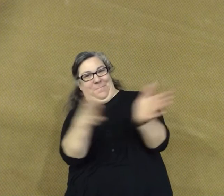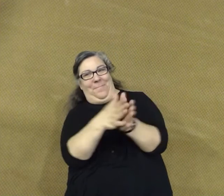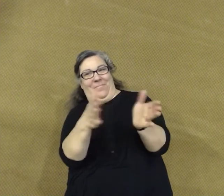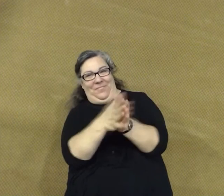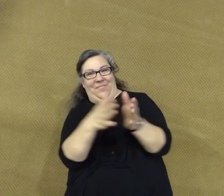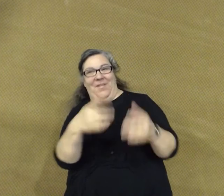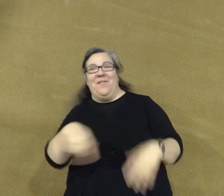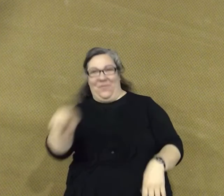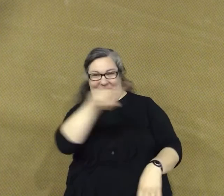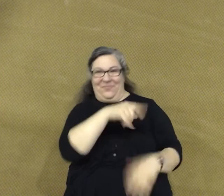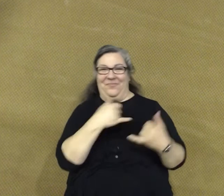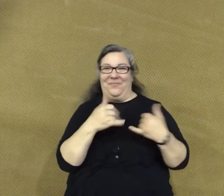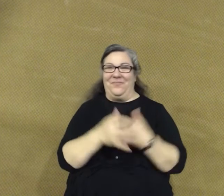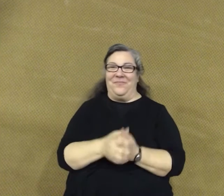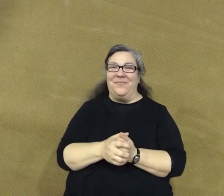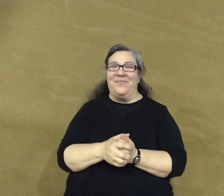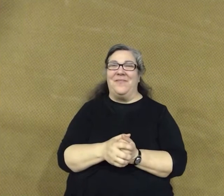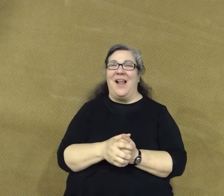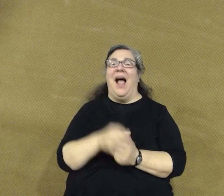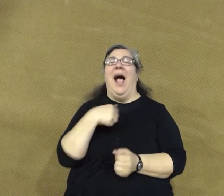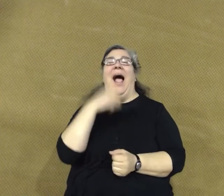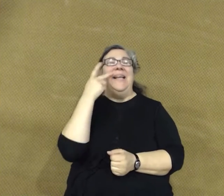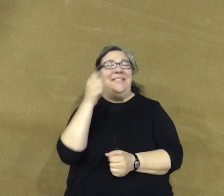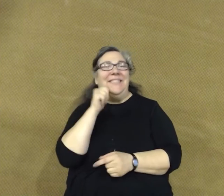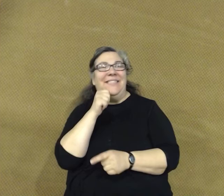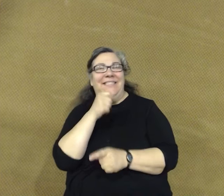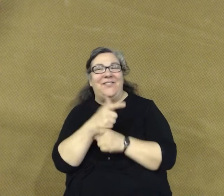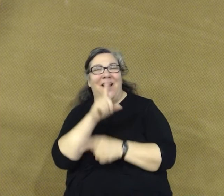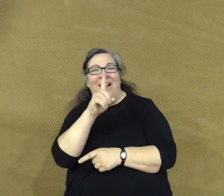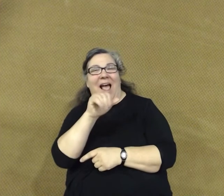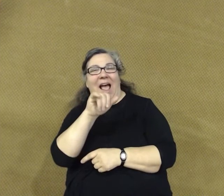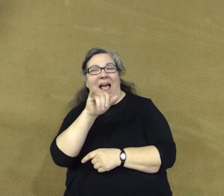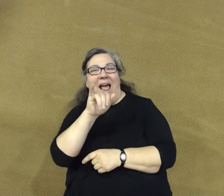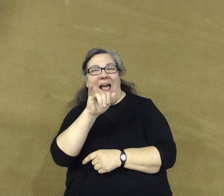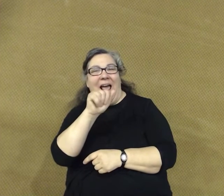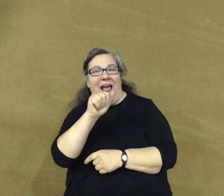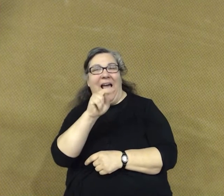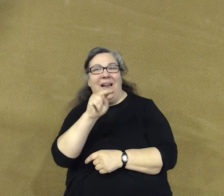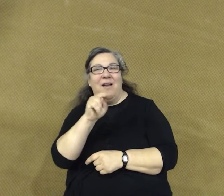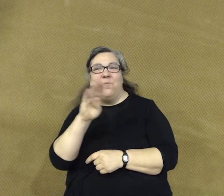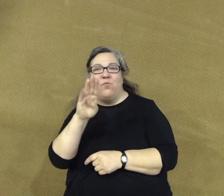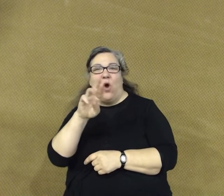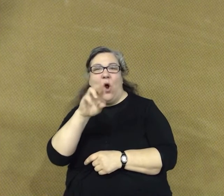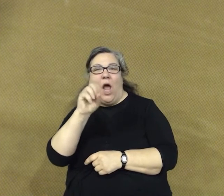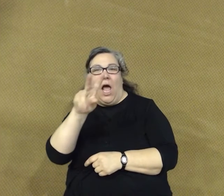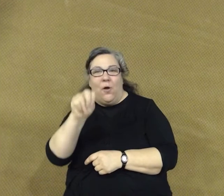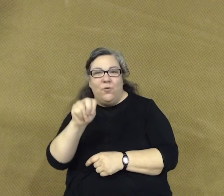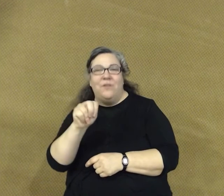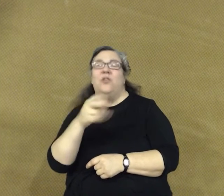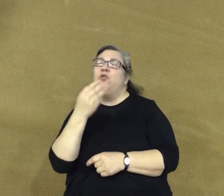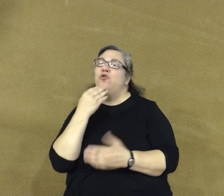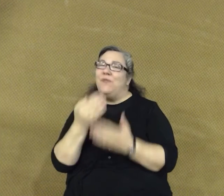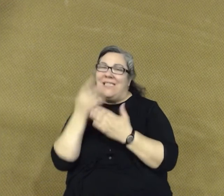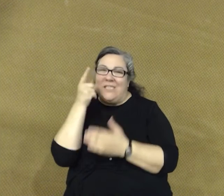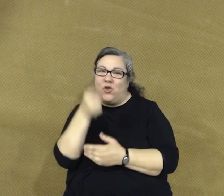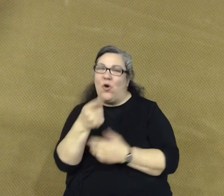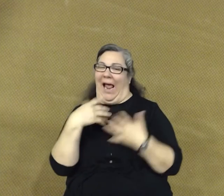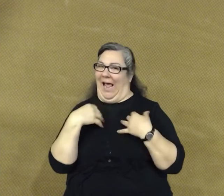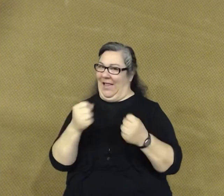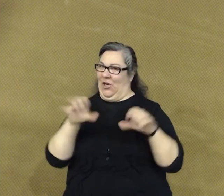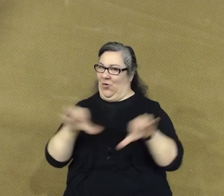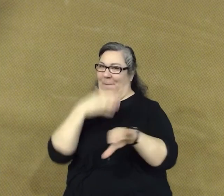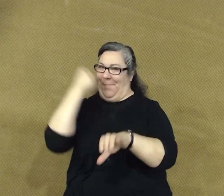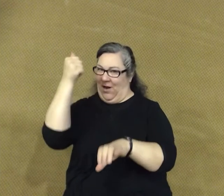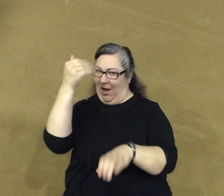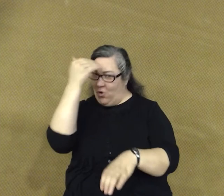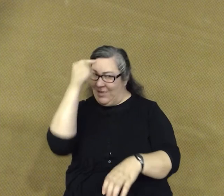are. Amen. I see Sister Diane Brown. We're glad to see her healthy and doing better. Amen.